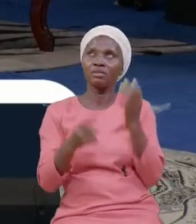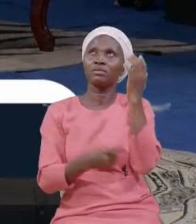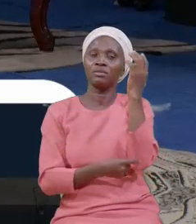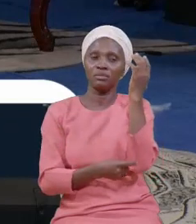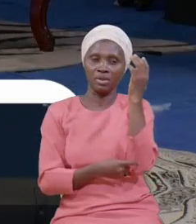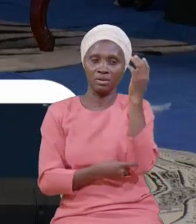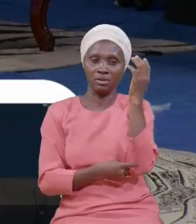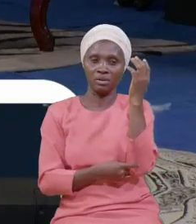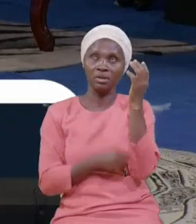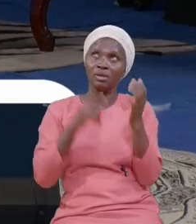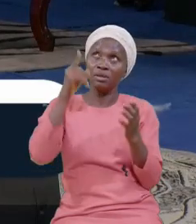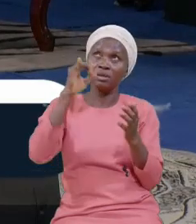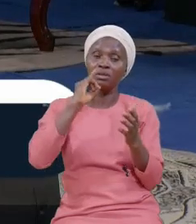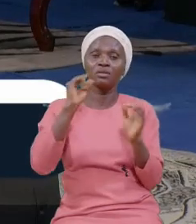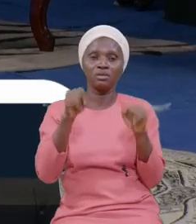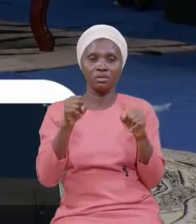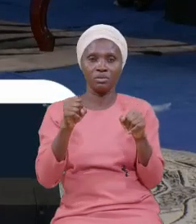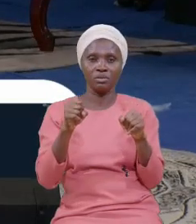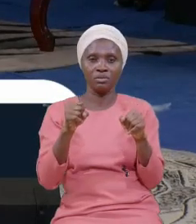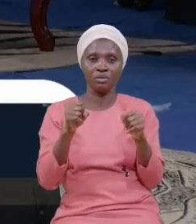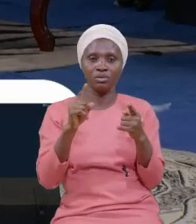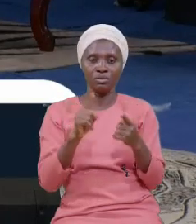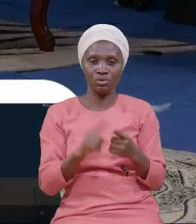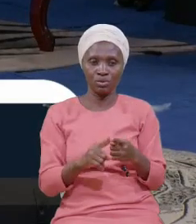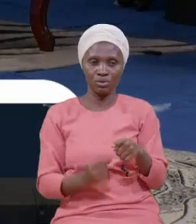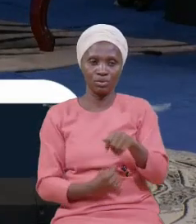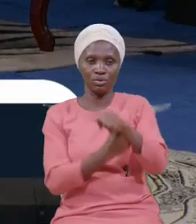he is able to succor,